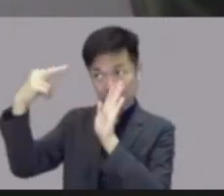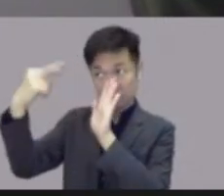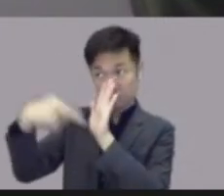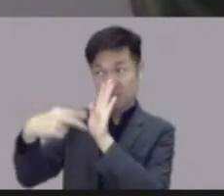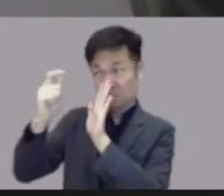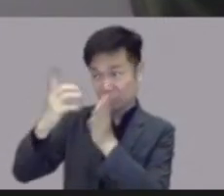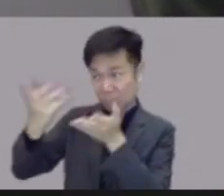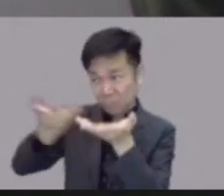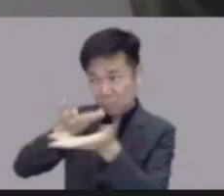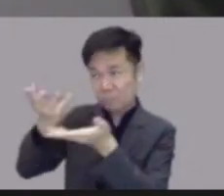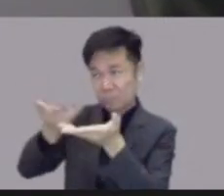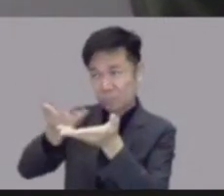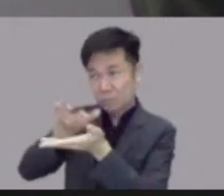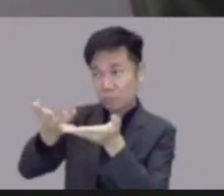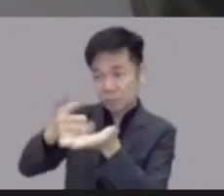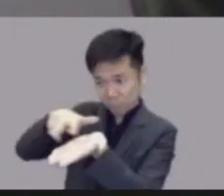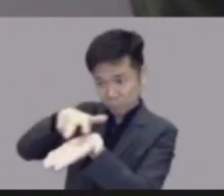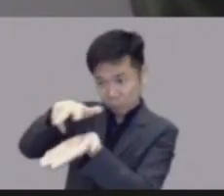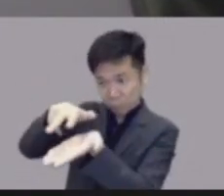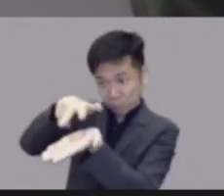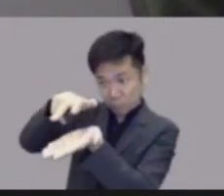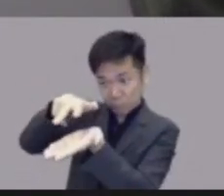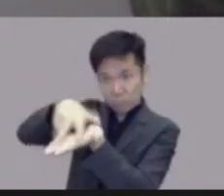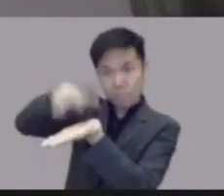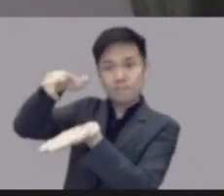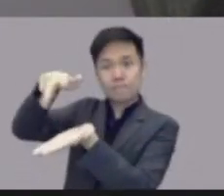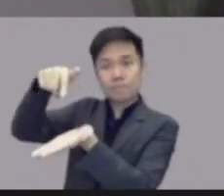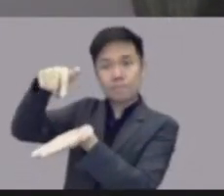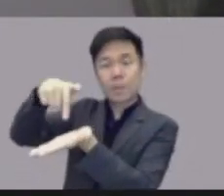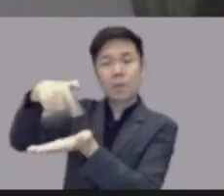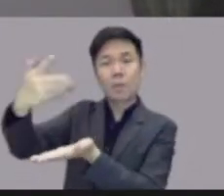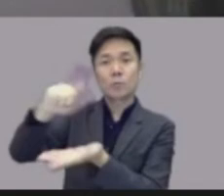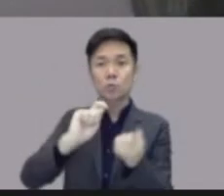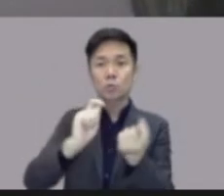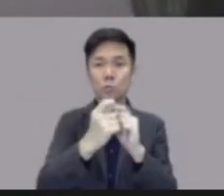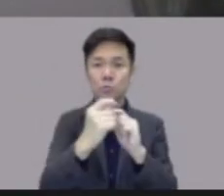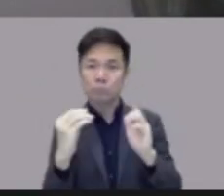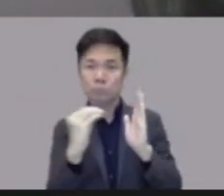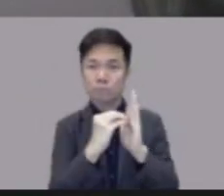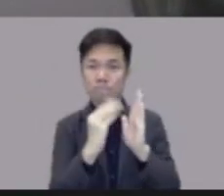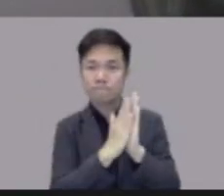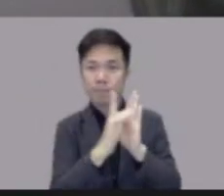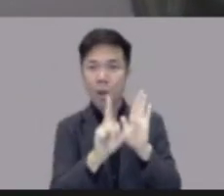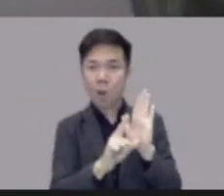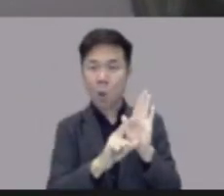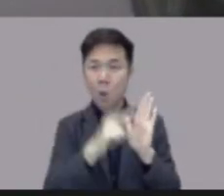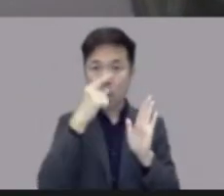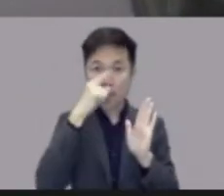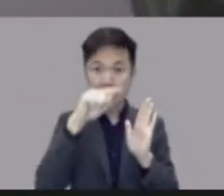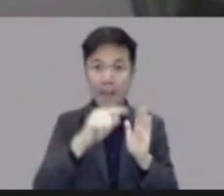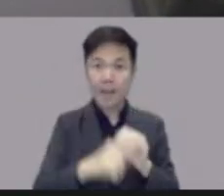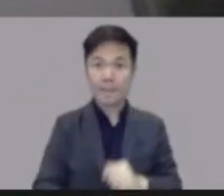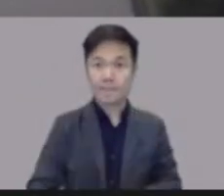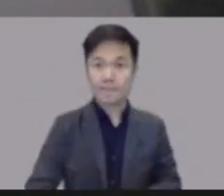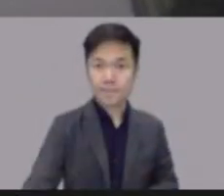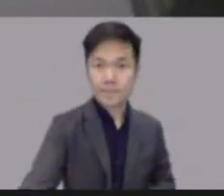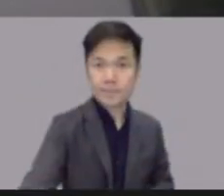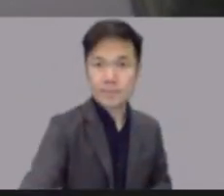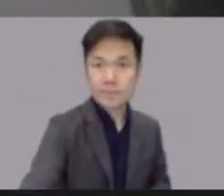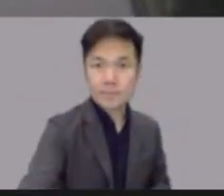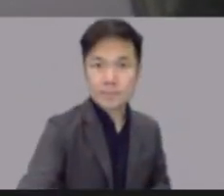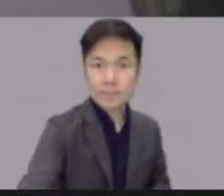passage into a law which would be a testament that protecting the very air we breathe